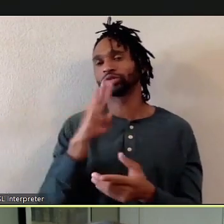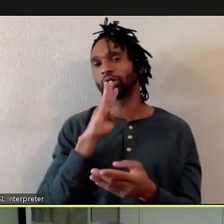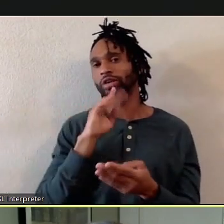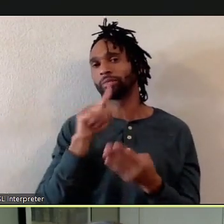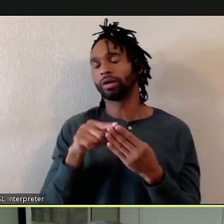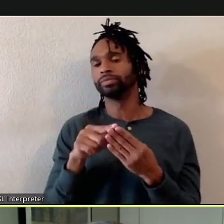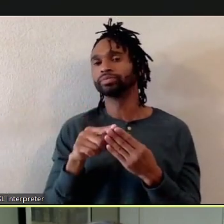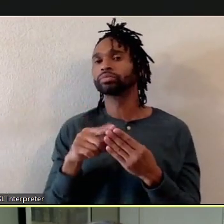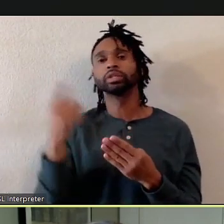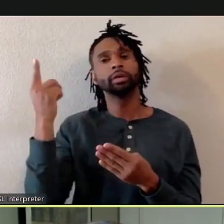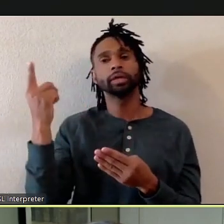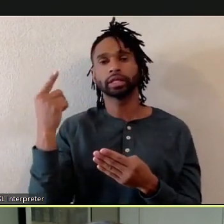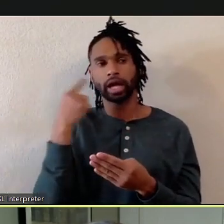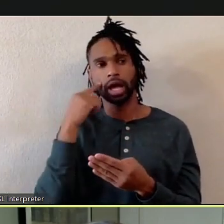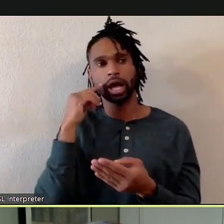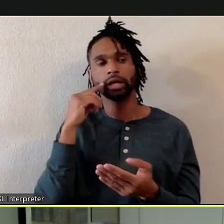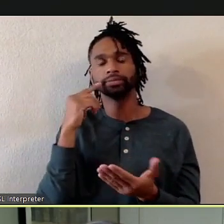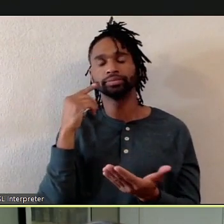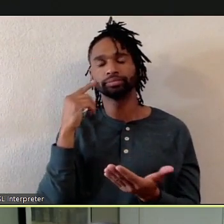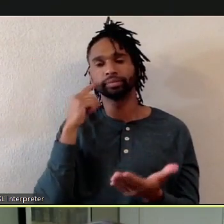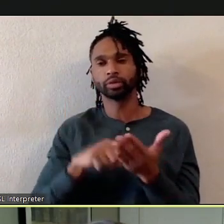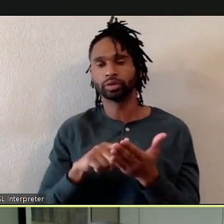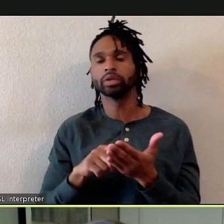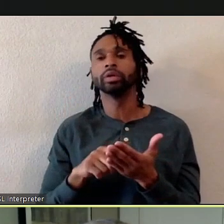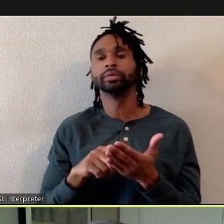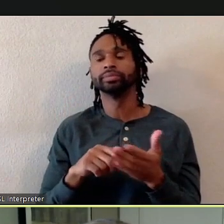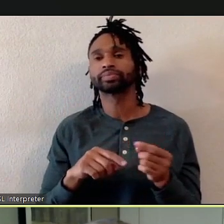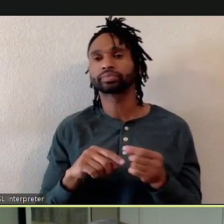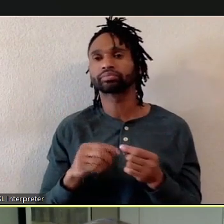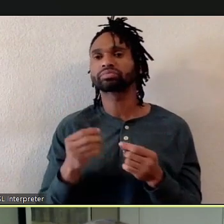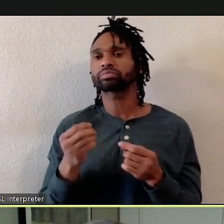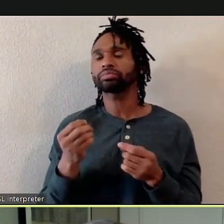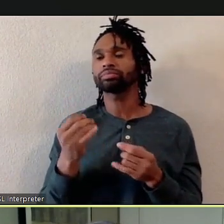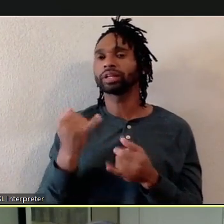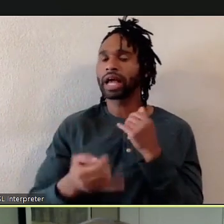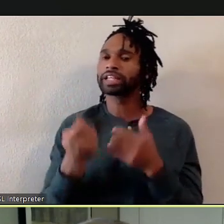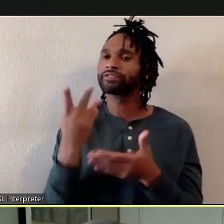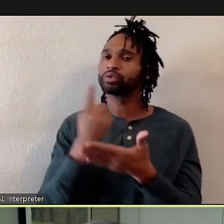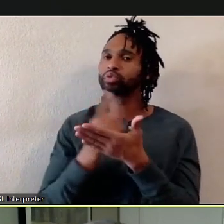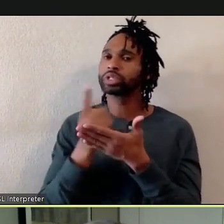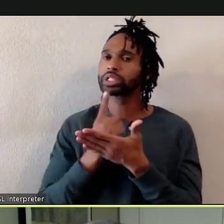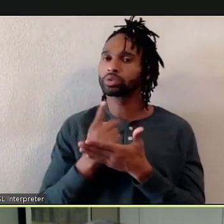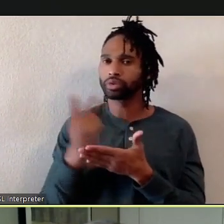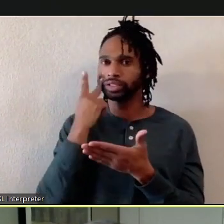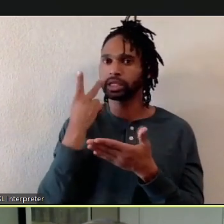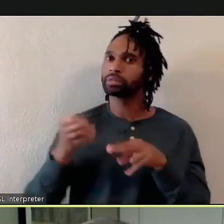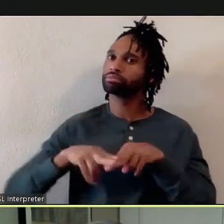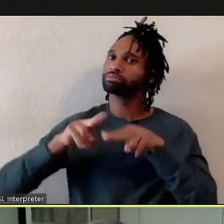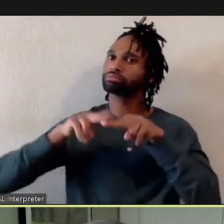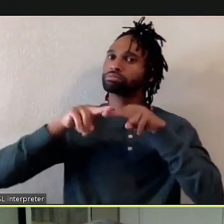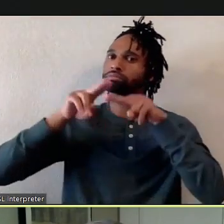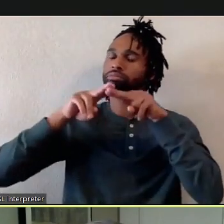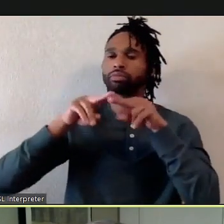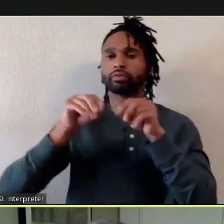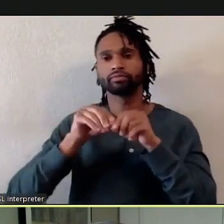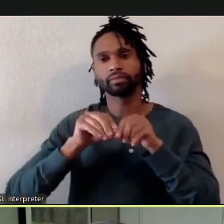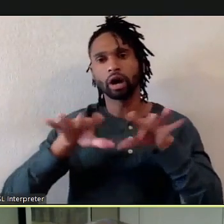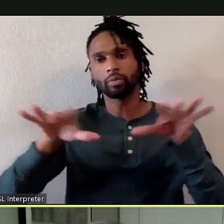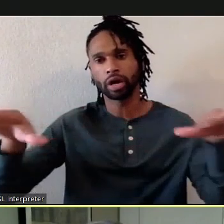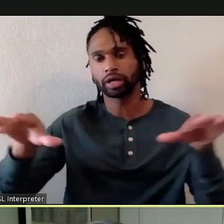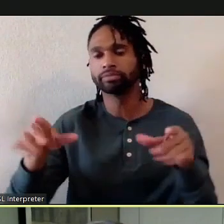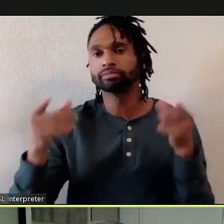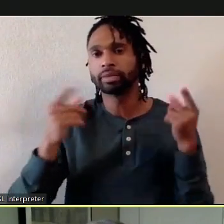the things that I would note is that, in the last few weeks, we certainly have seen an increase in outbreaks